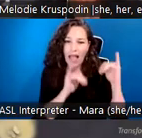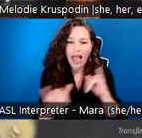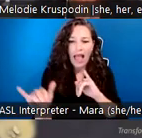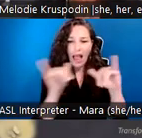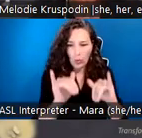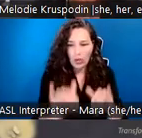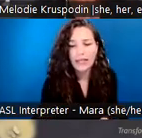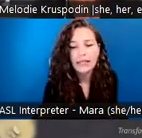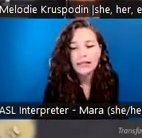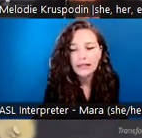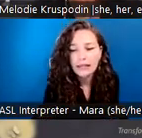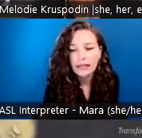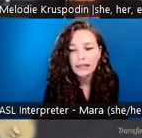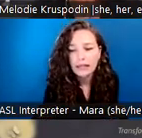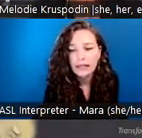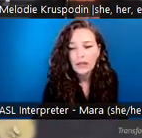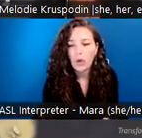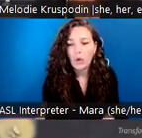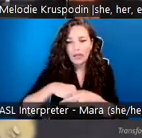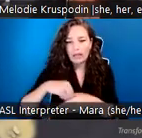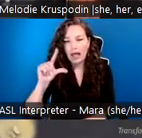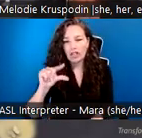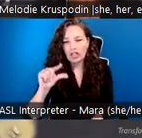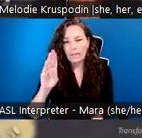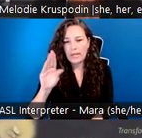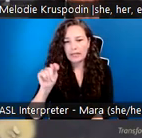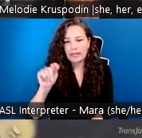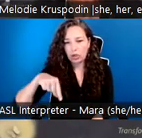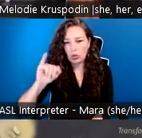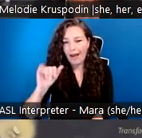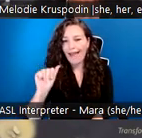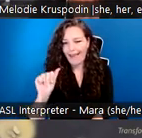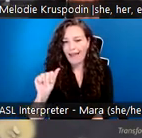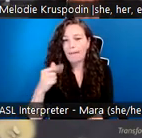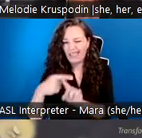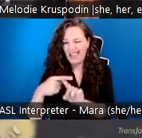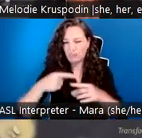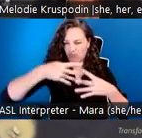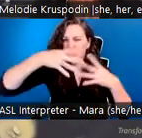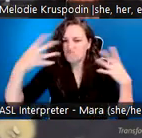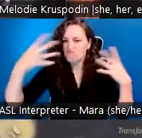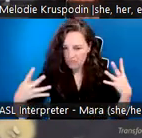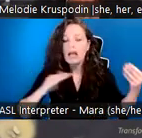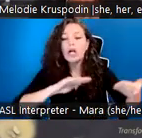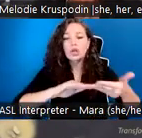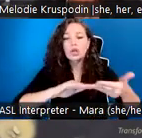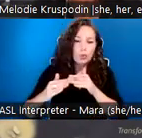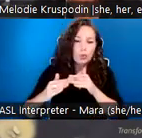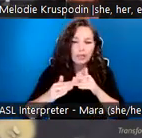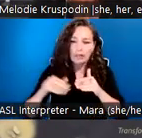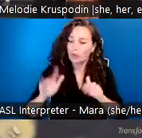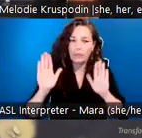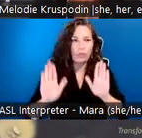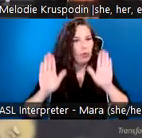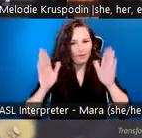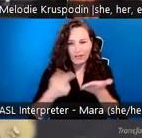the LGBTQIA plus community. I think this is going to be a really great conversation this morning.